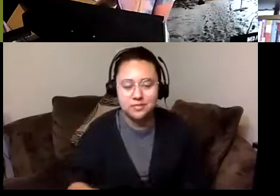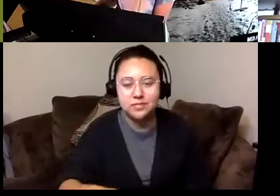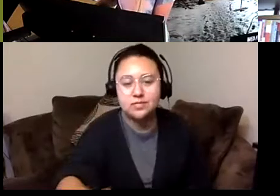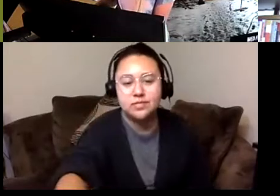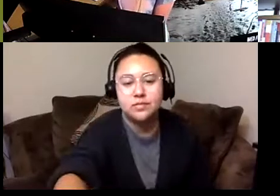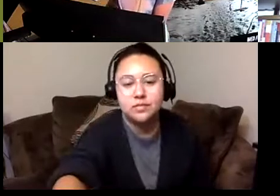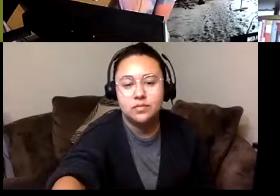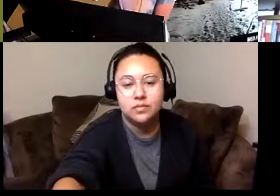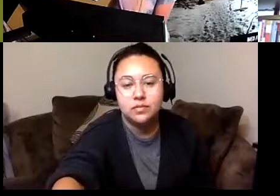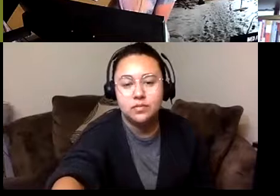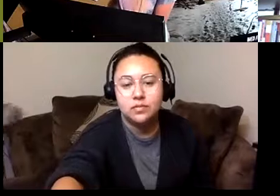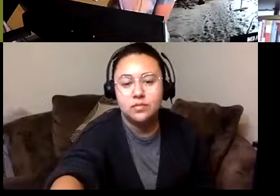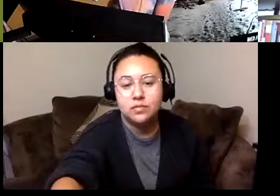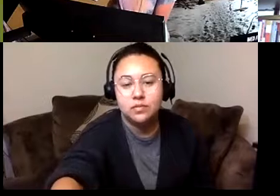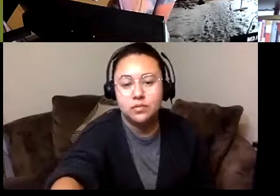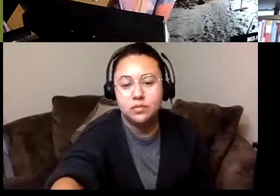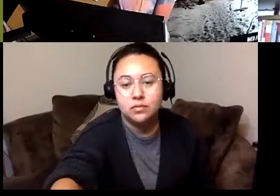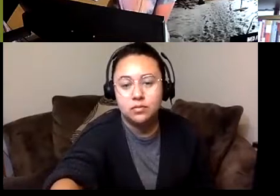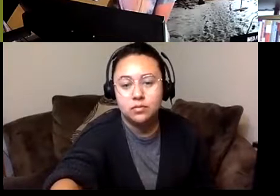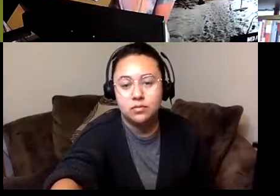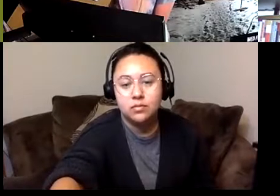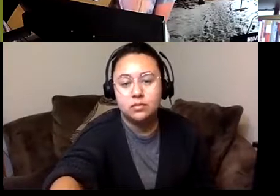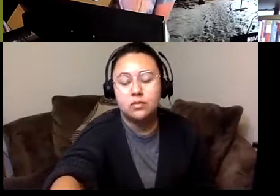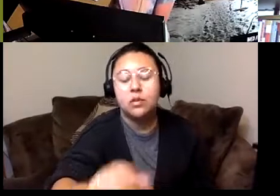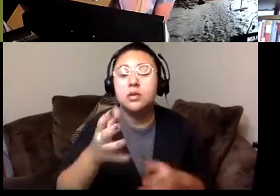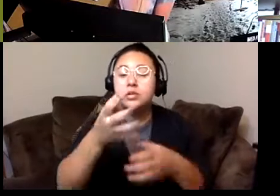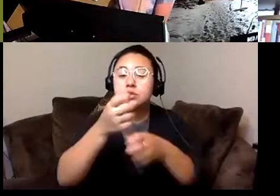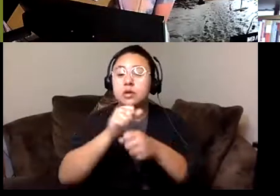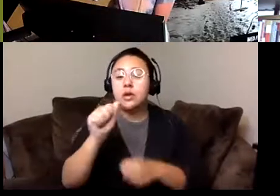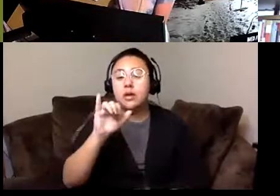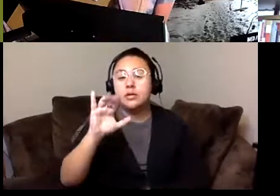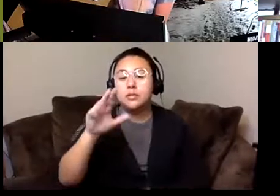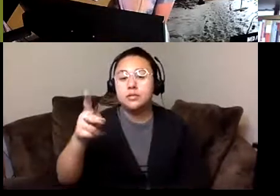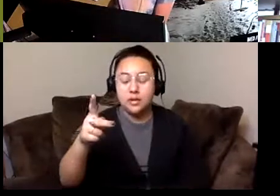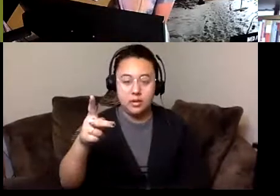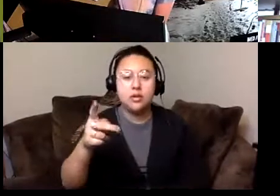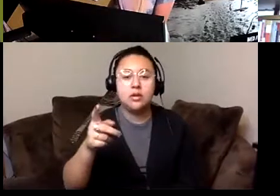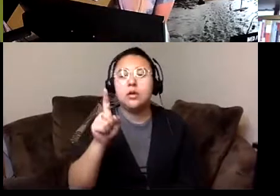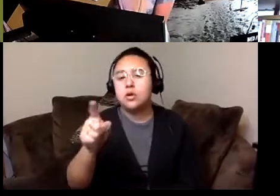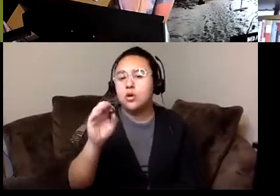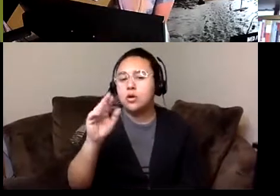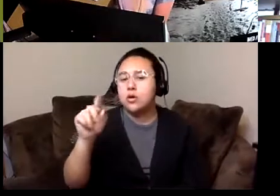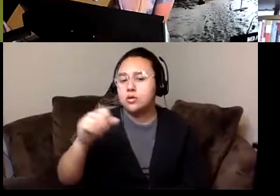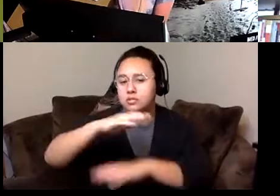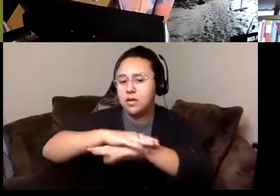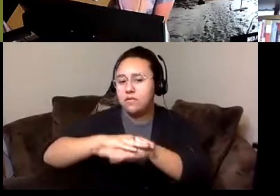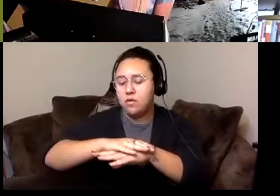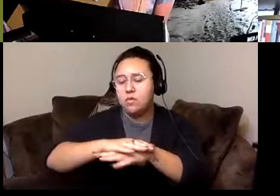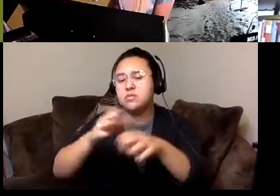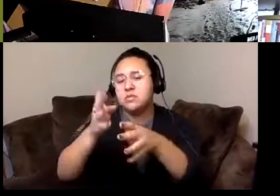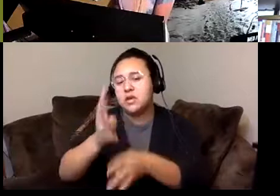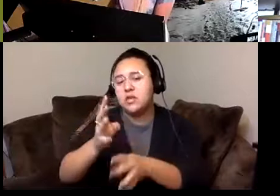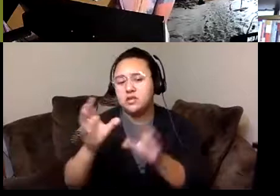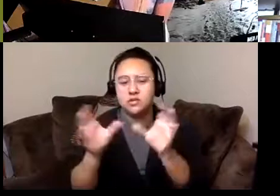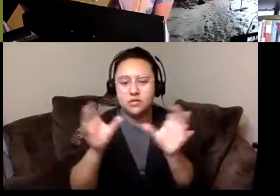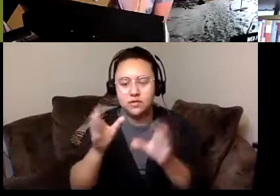claim AICP credit for attending the session, please log on to the OATS Sketch platform and find the certificate download link near the top of the page. Now, without further